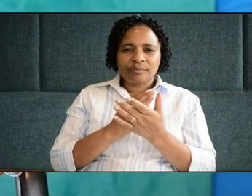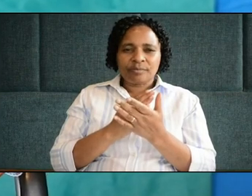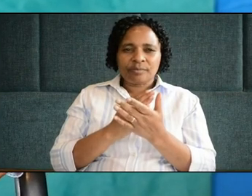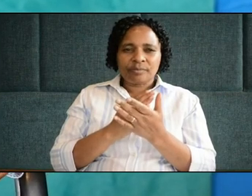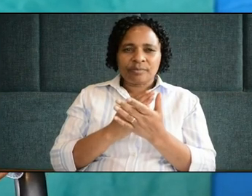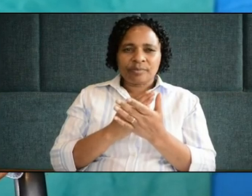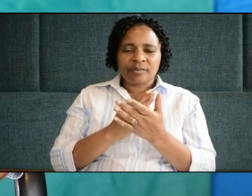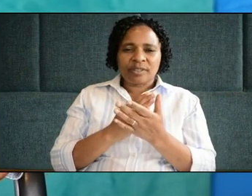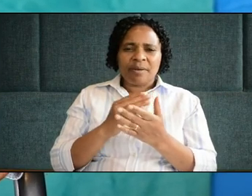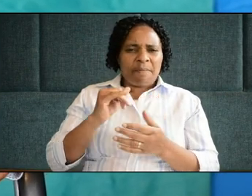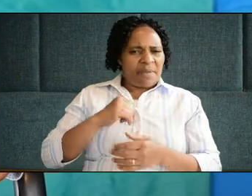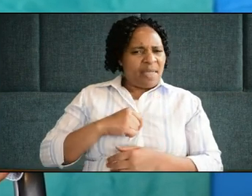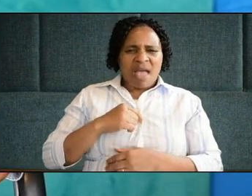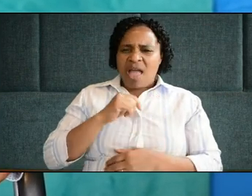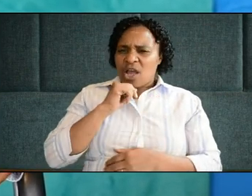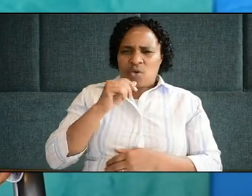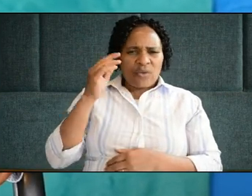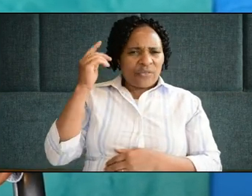I don't think